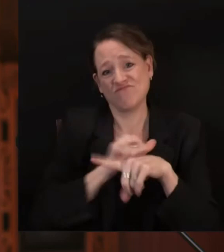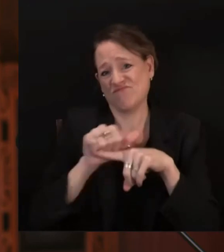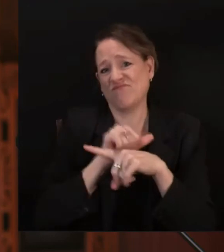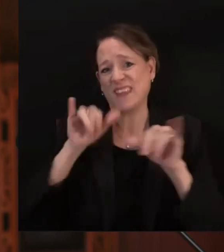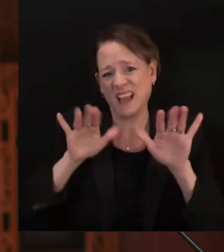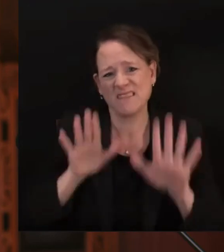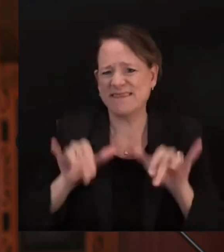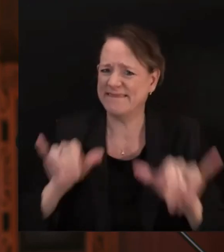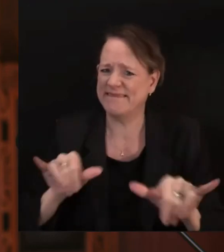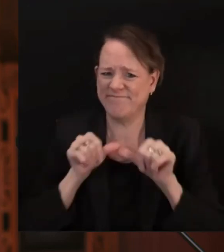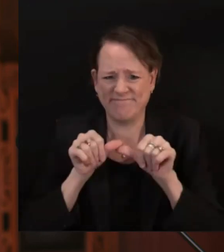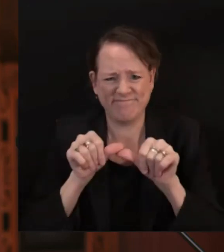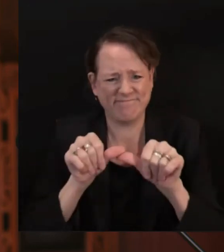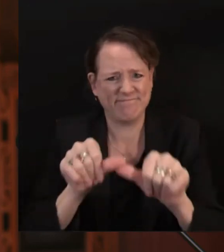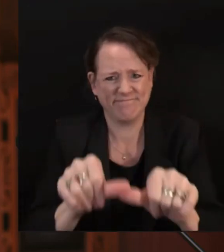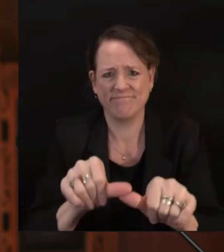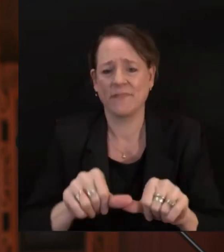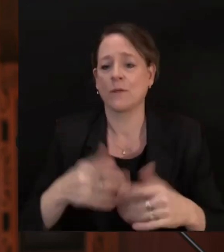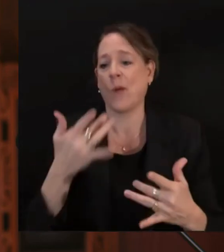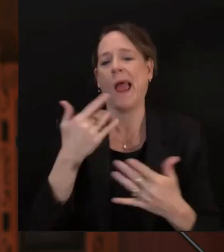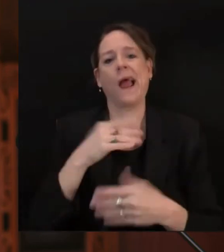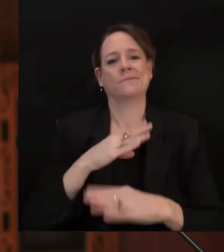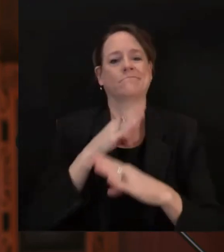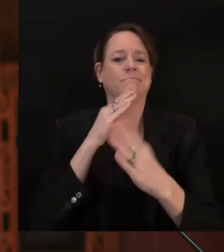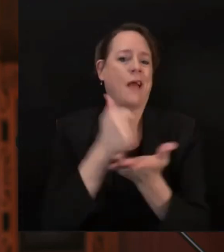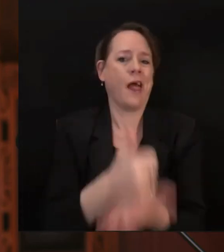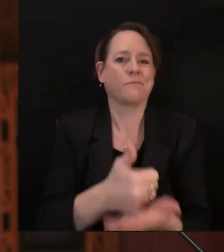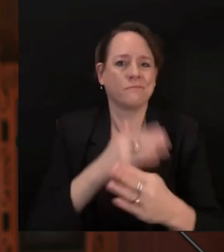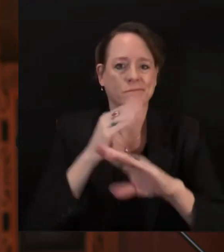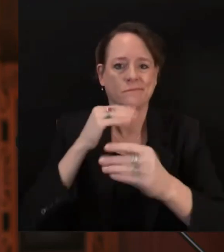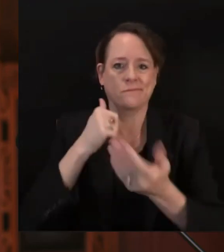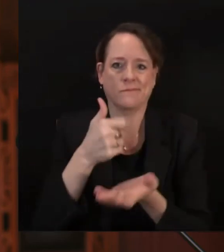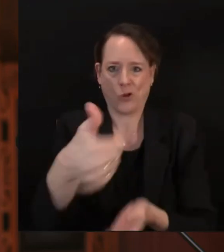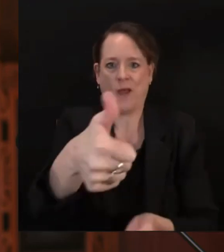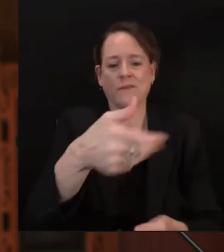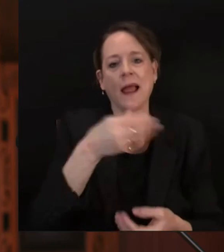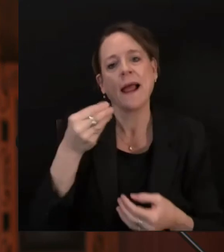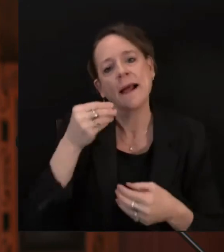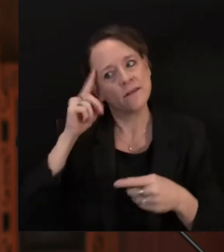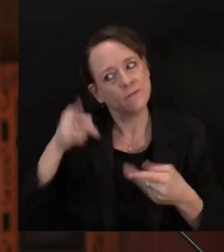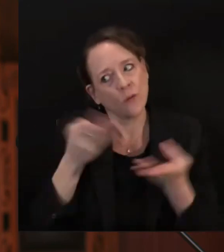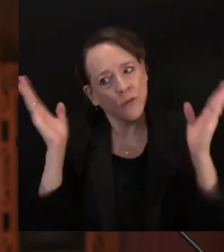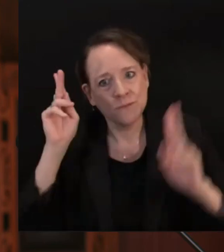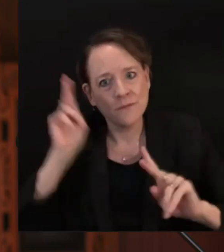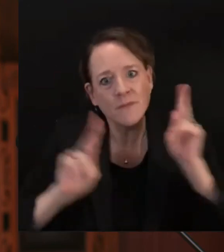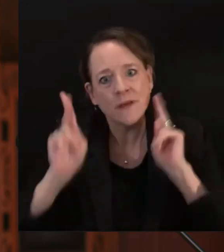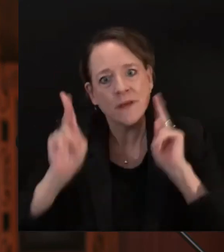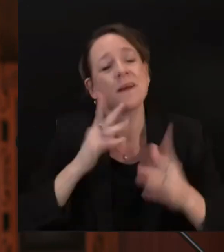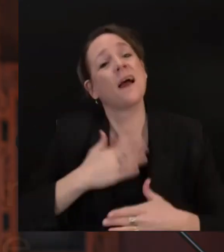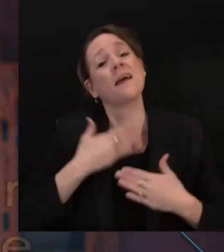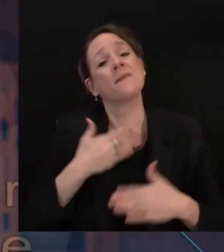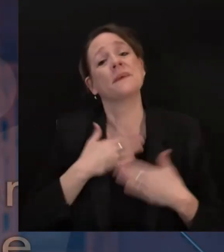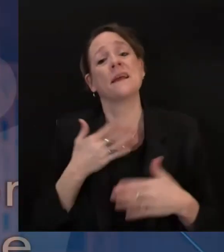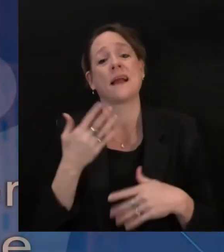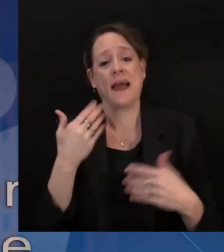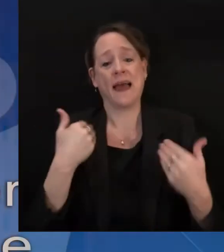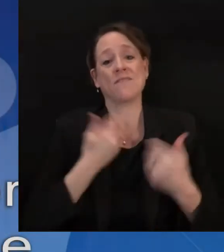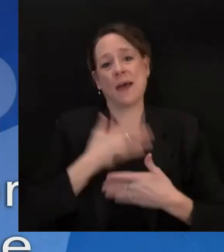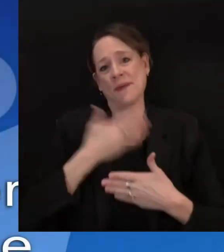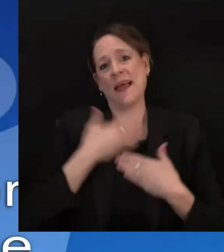health and safety of those you care about. Please have a healthy, happy, and safe holiday season. Thank you. Thank you, and we'll now take